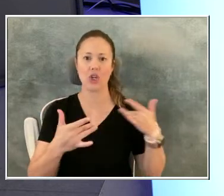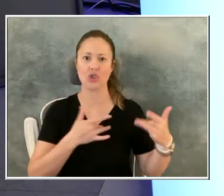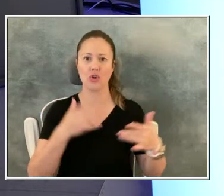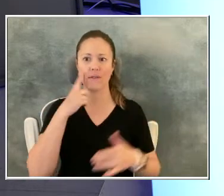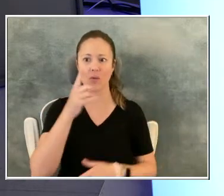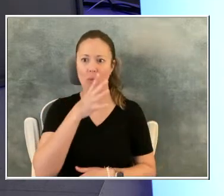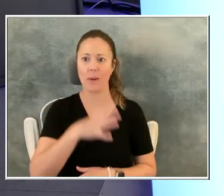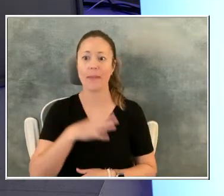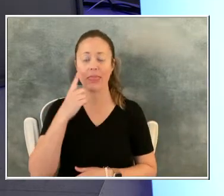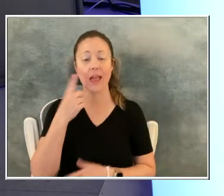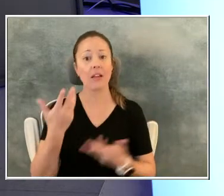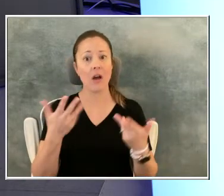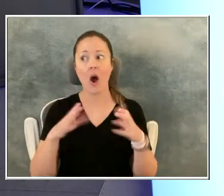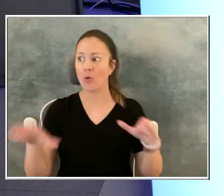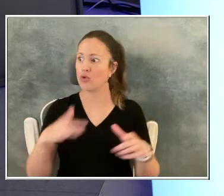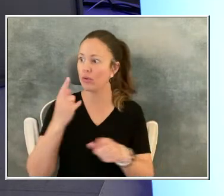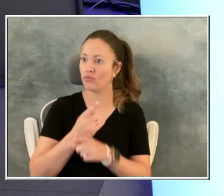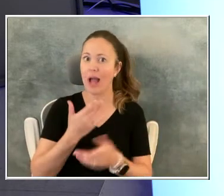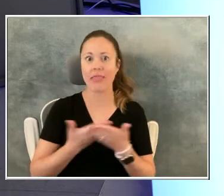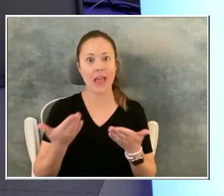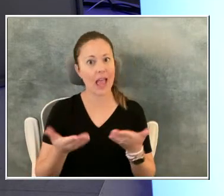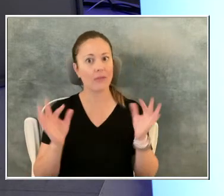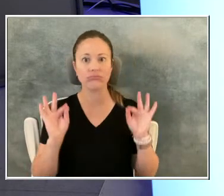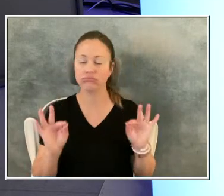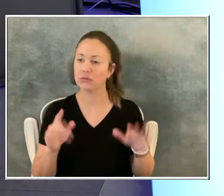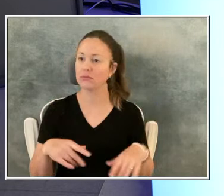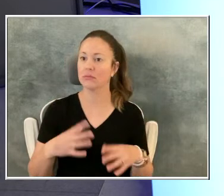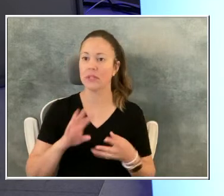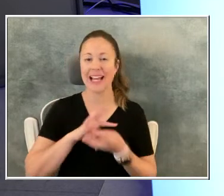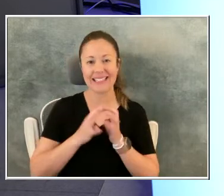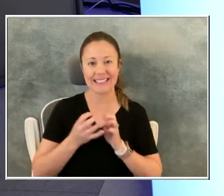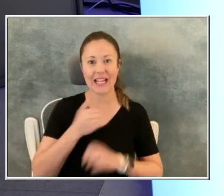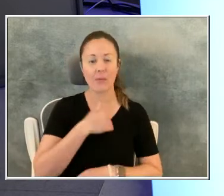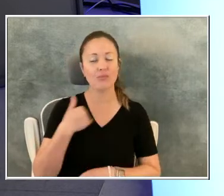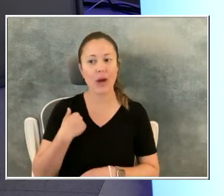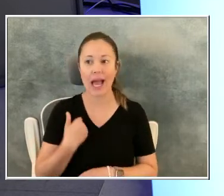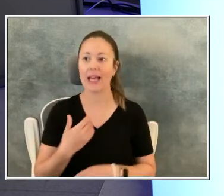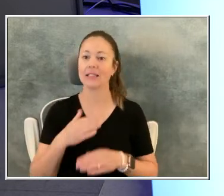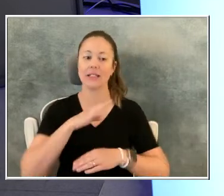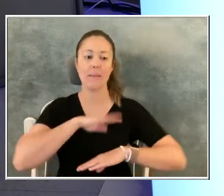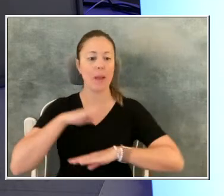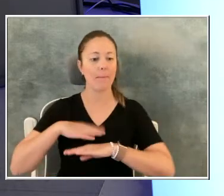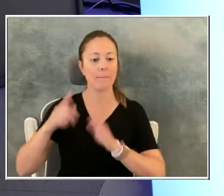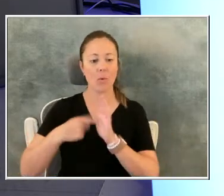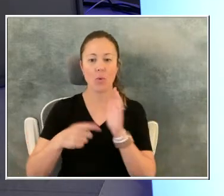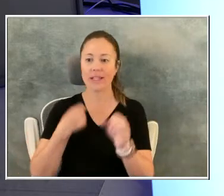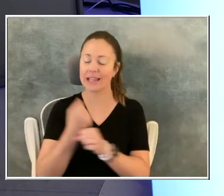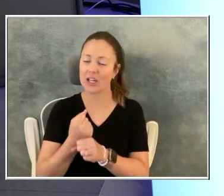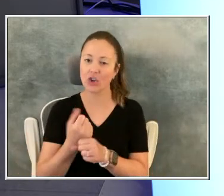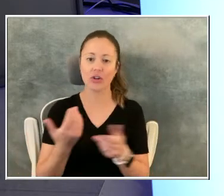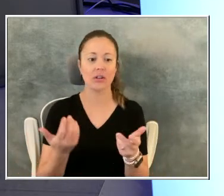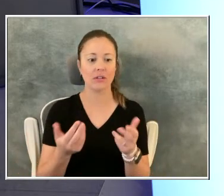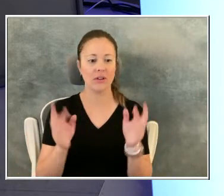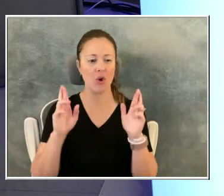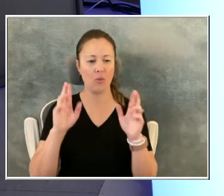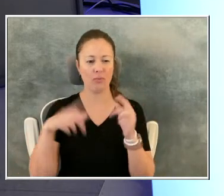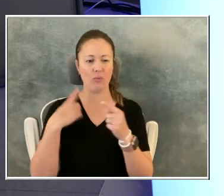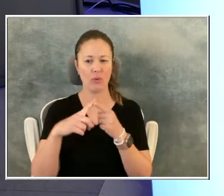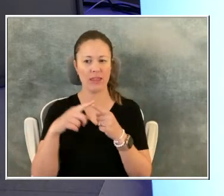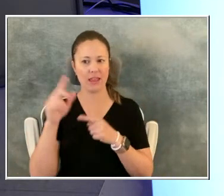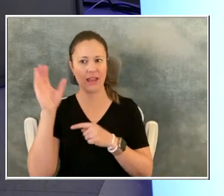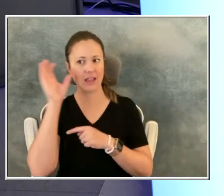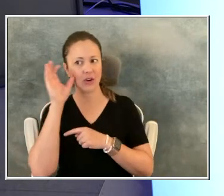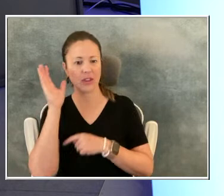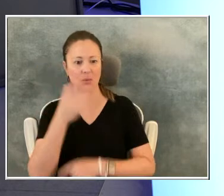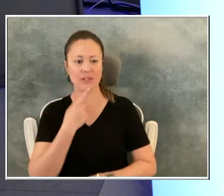doing the right thing, okay, I found out I have dense breasts, I get my mammogram once a year, I'm hoping when they hear this, they know, oh, wait, if I'm only